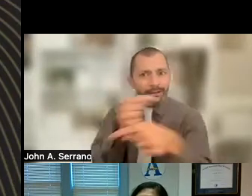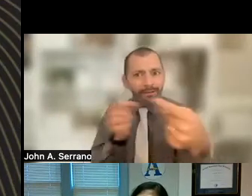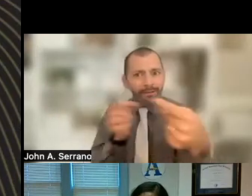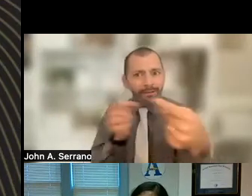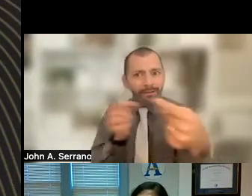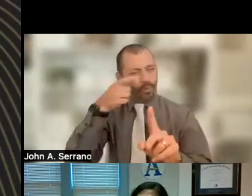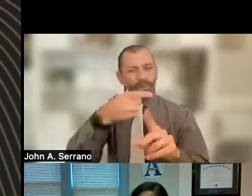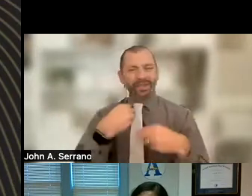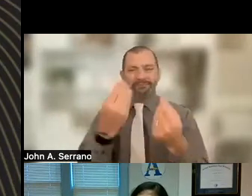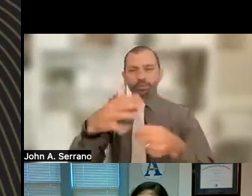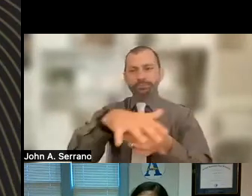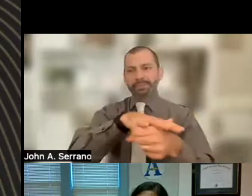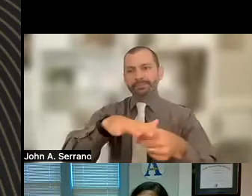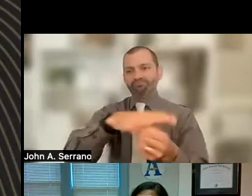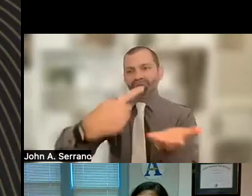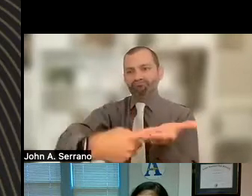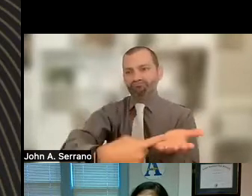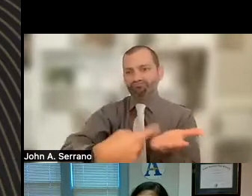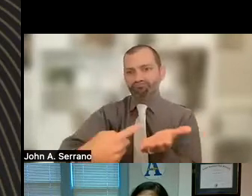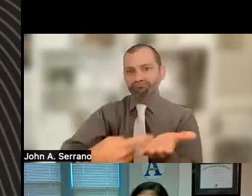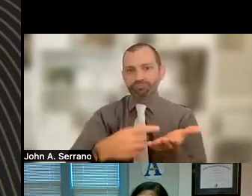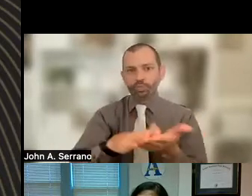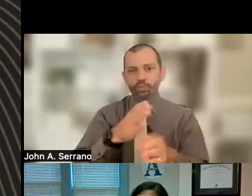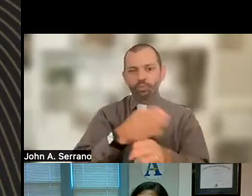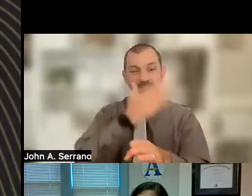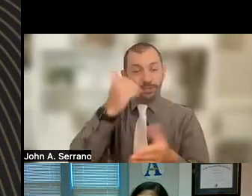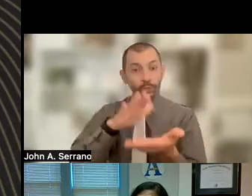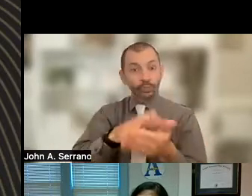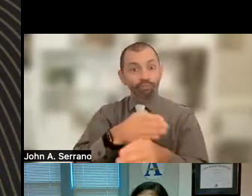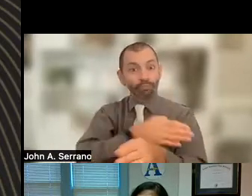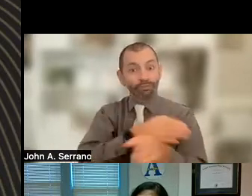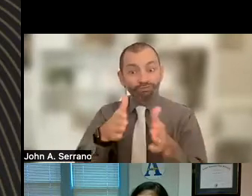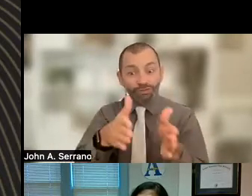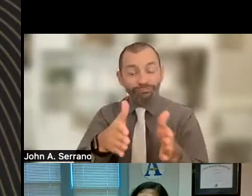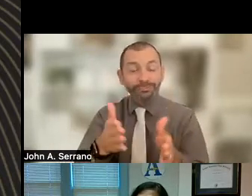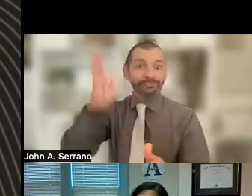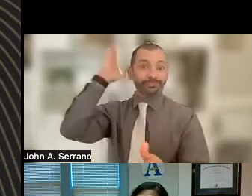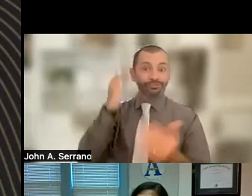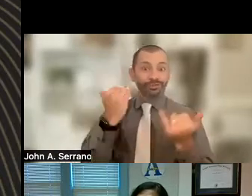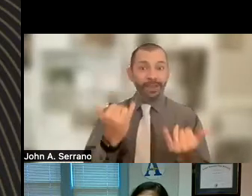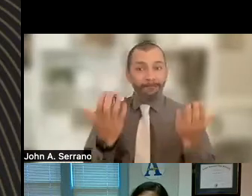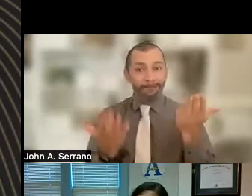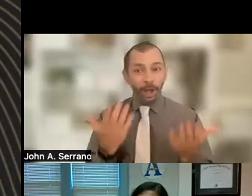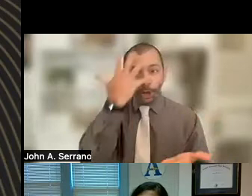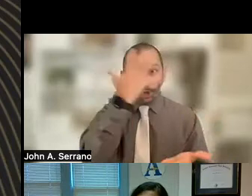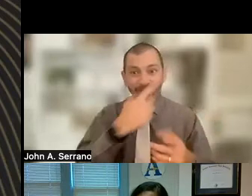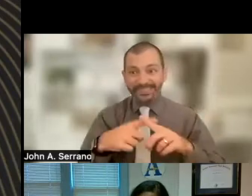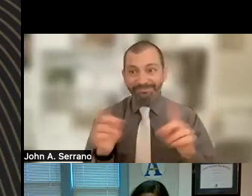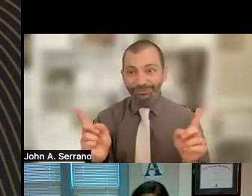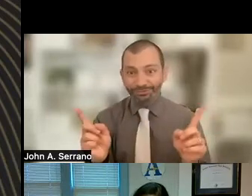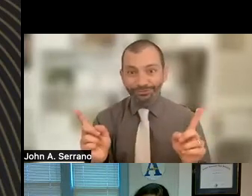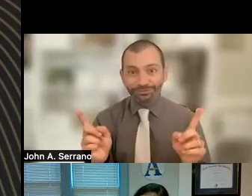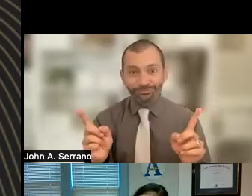If you can have any kind of tips and guidance to share with each other, that's the goal of the conversation today. School improvement strategies